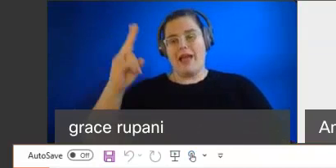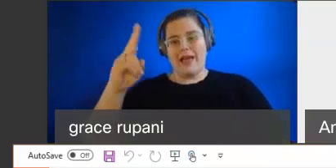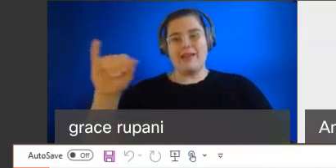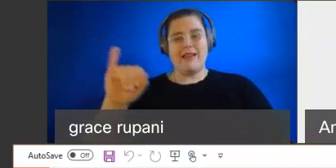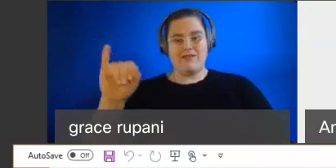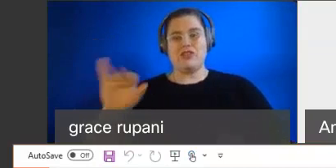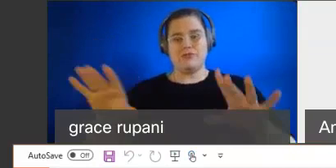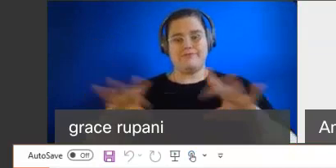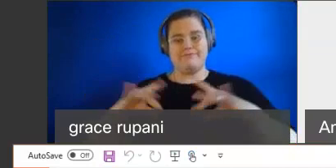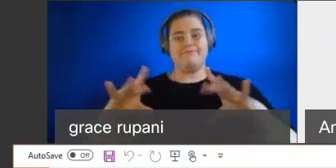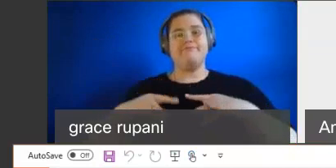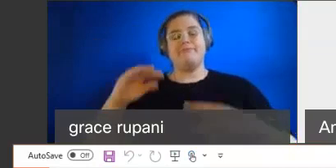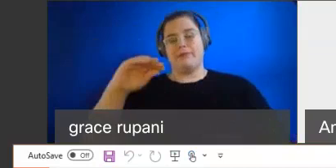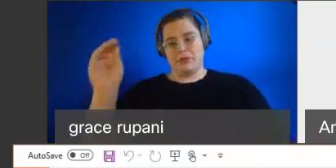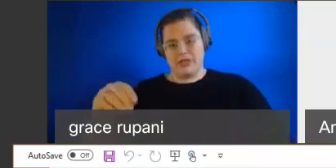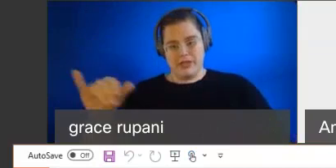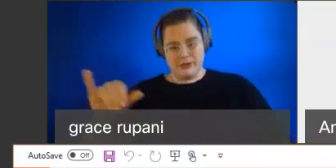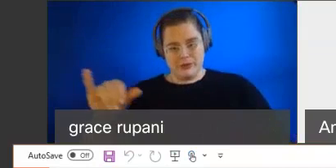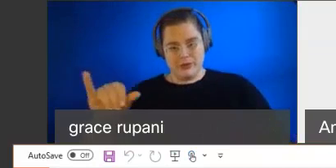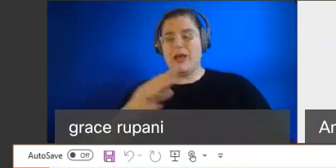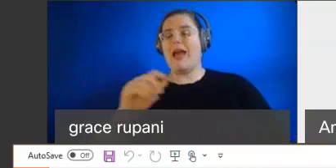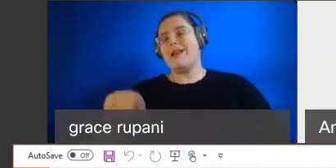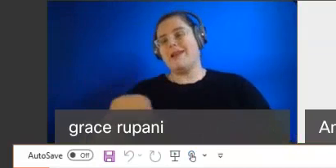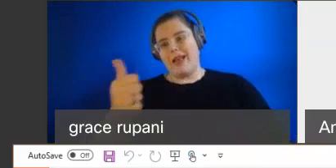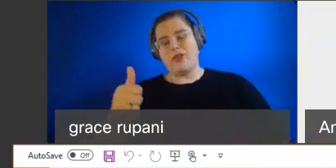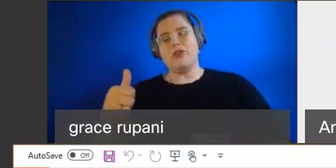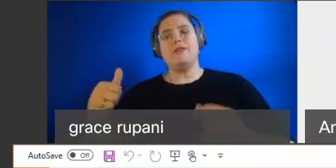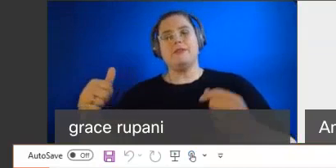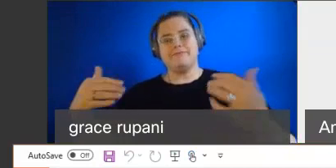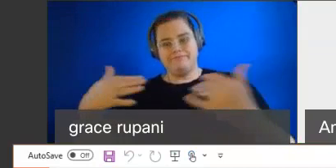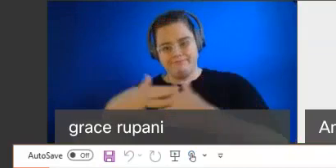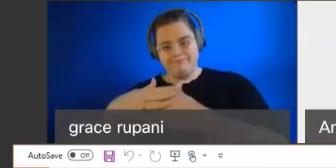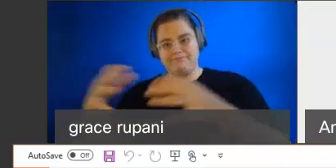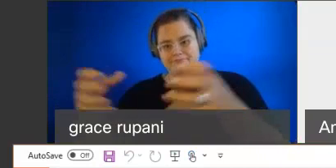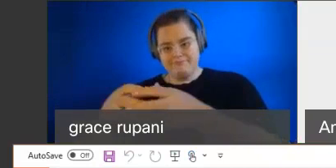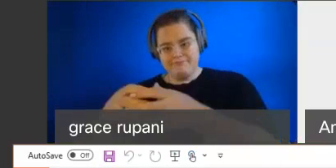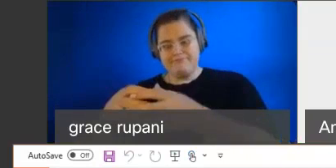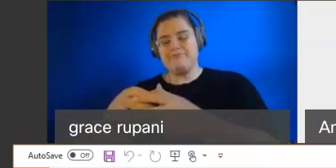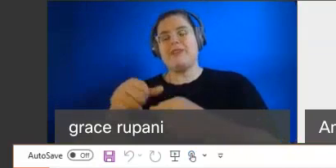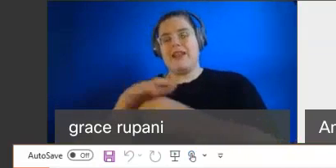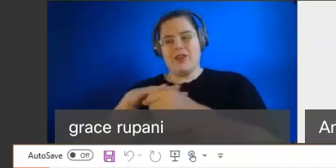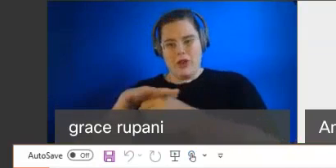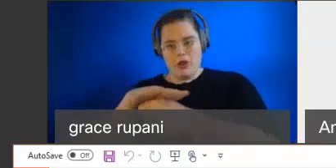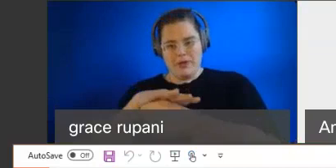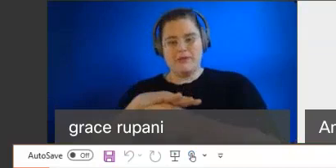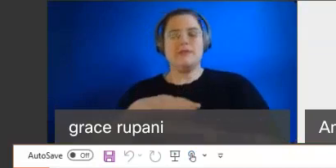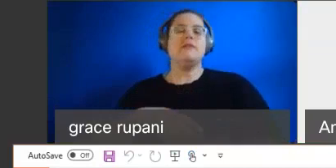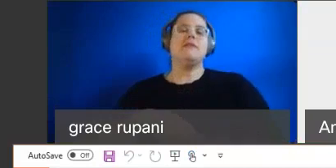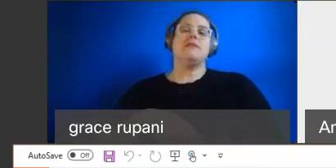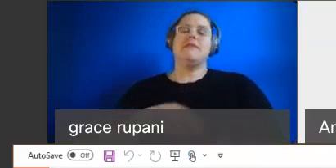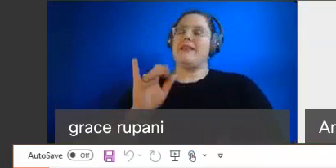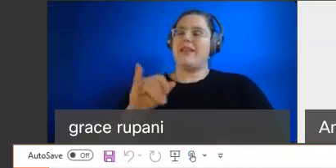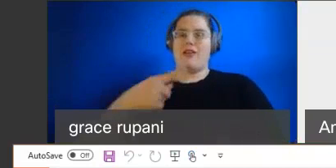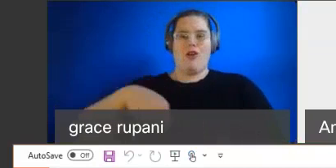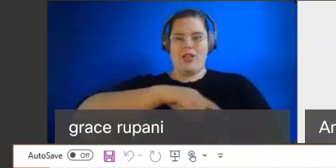rate, another congregate setting where a number of people live together. And as we all should know by now, this is a